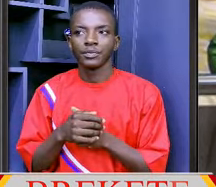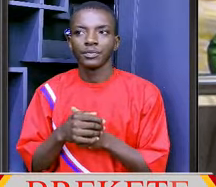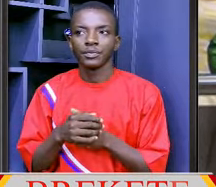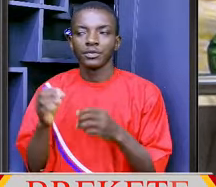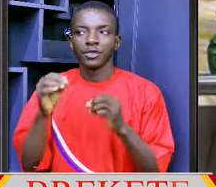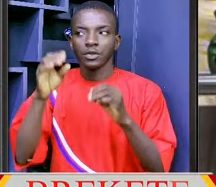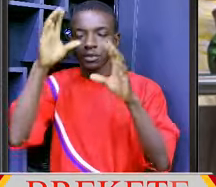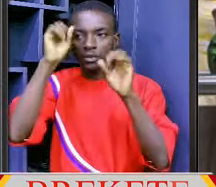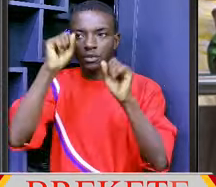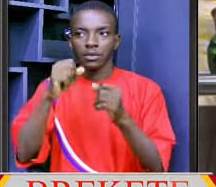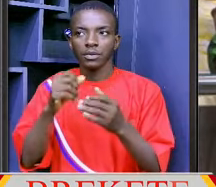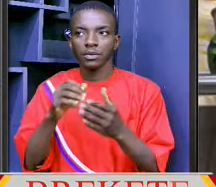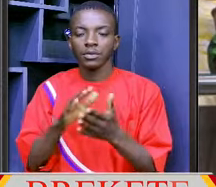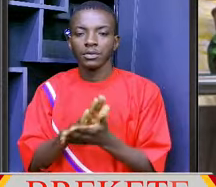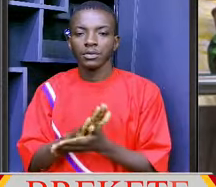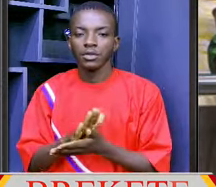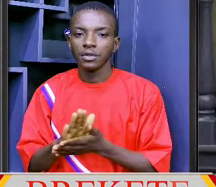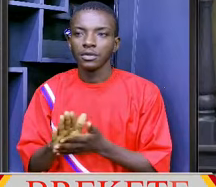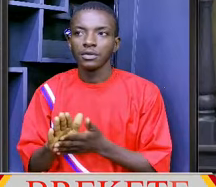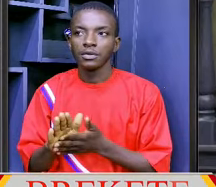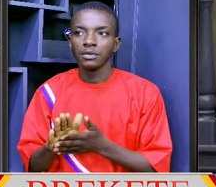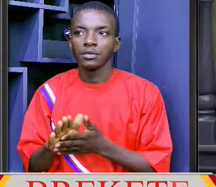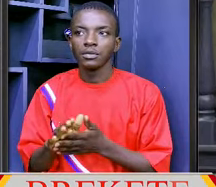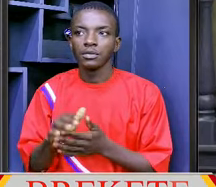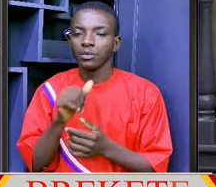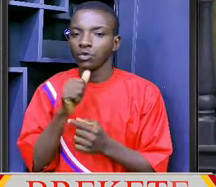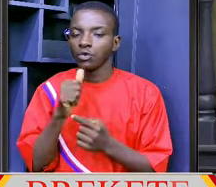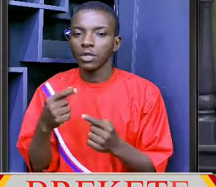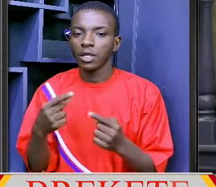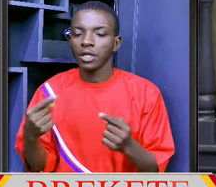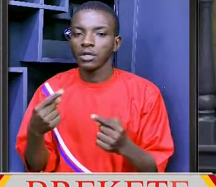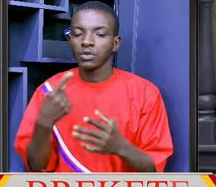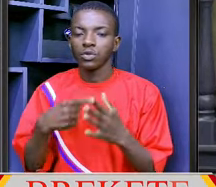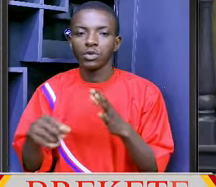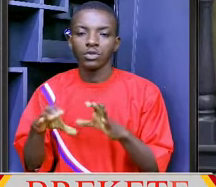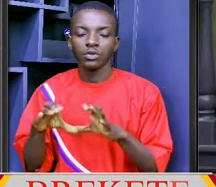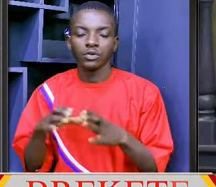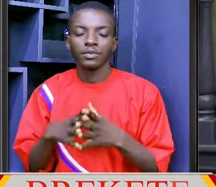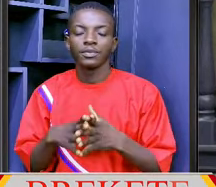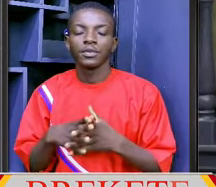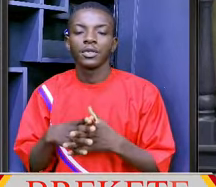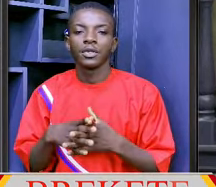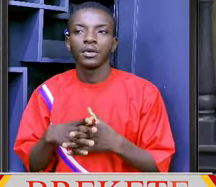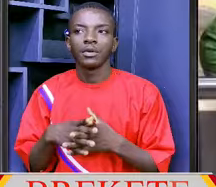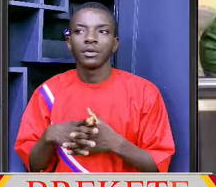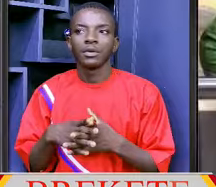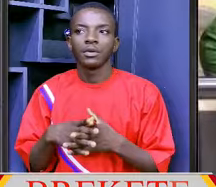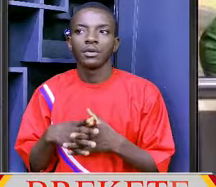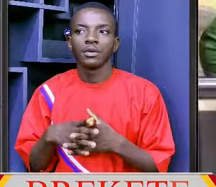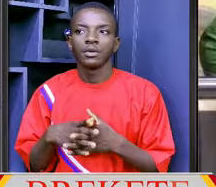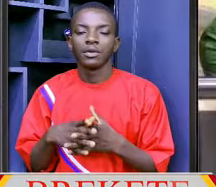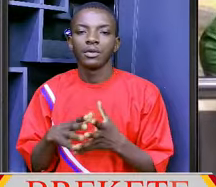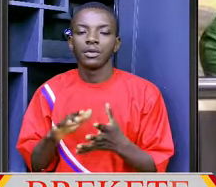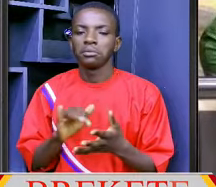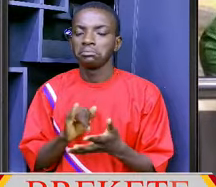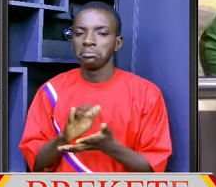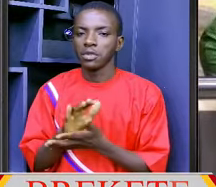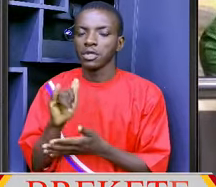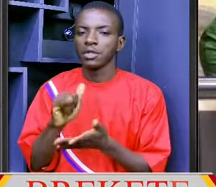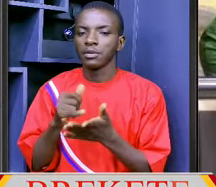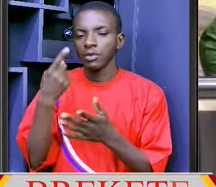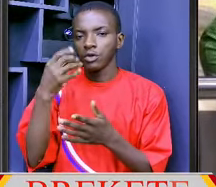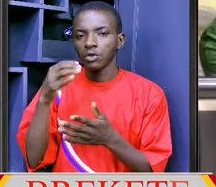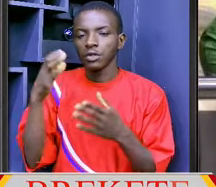Honorable President, to be candid, I'm not against what you are doing. I believe because I've